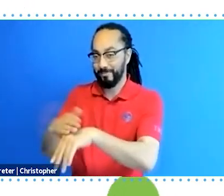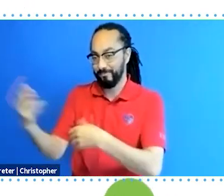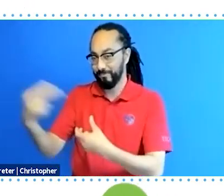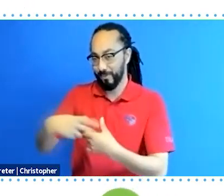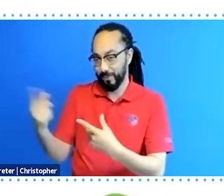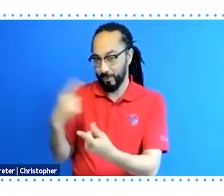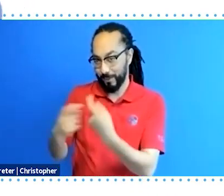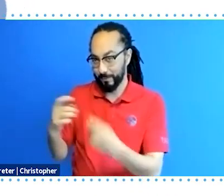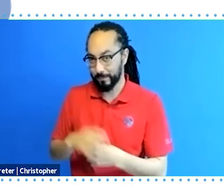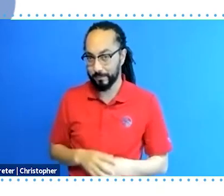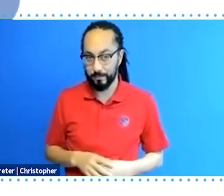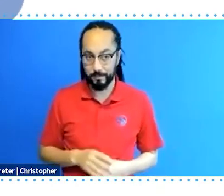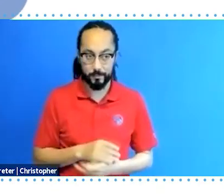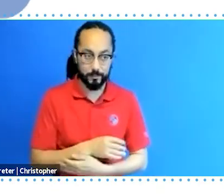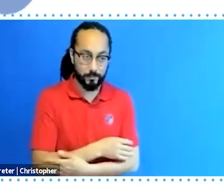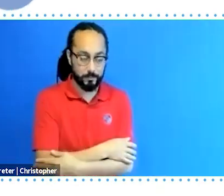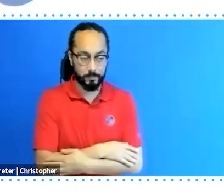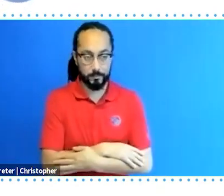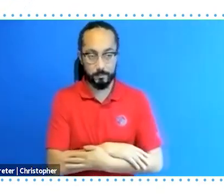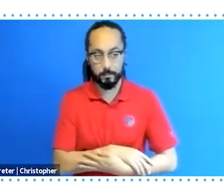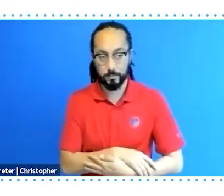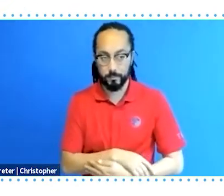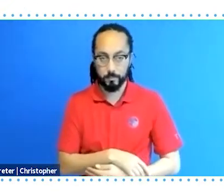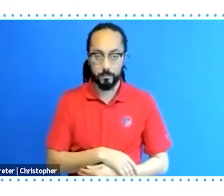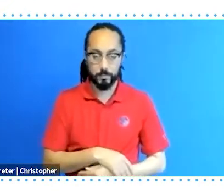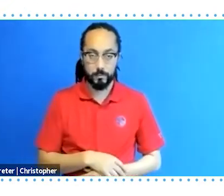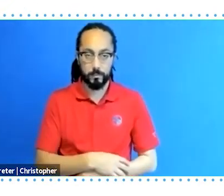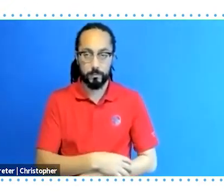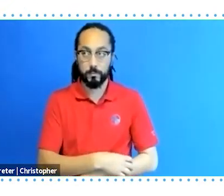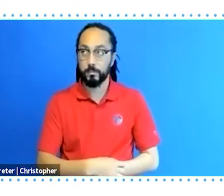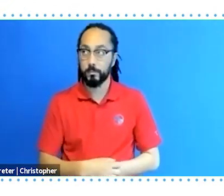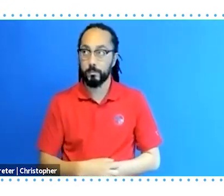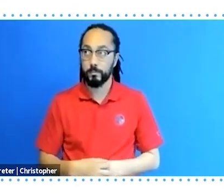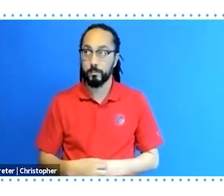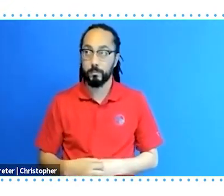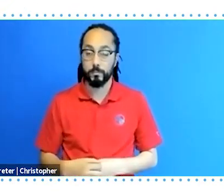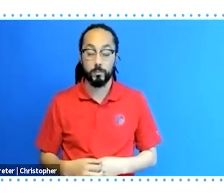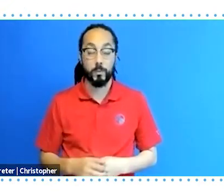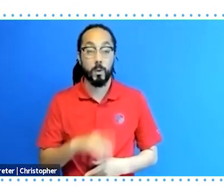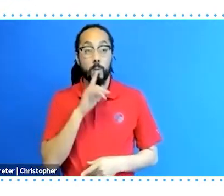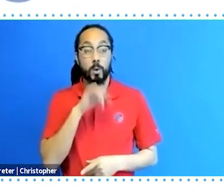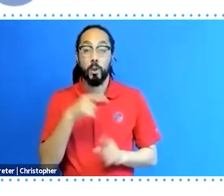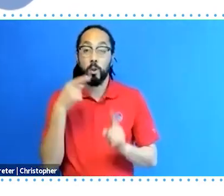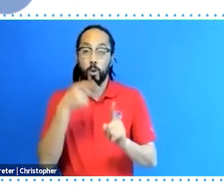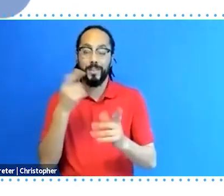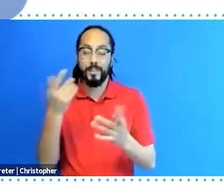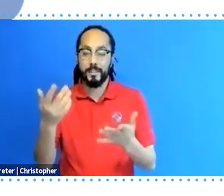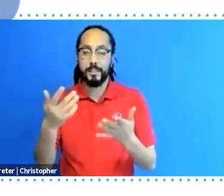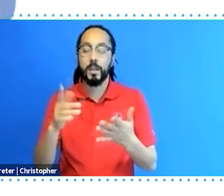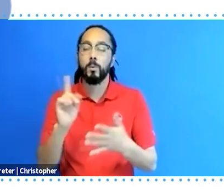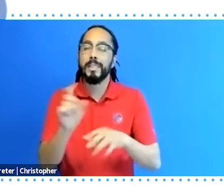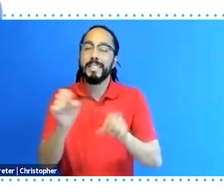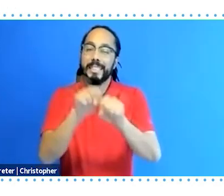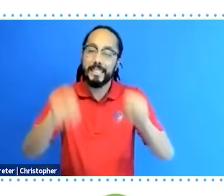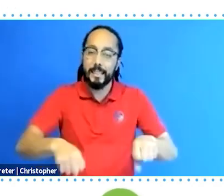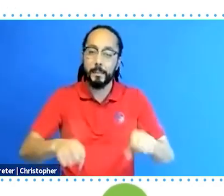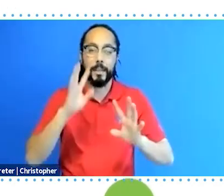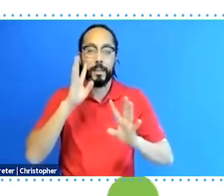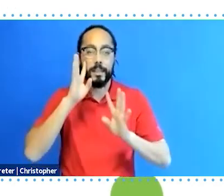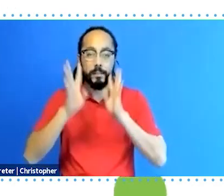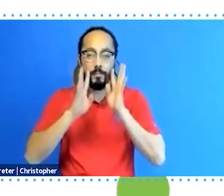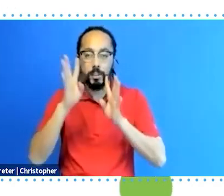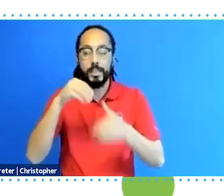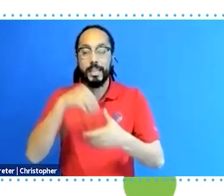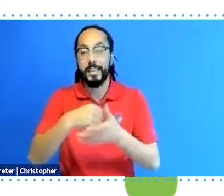As we've both mentioned, the initial goal of this was to look for systemic innovation and governance. And I